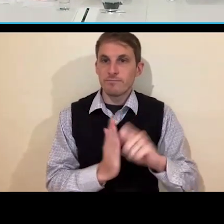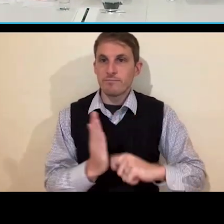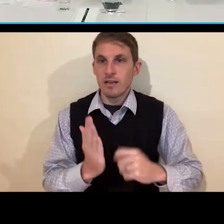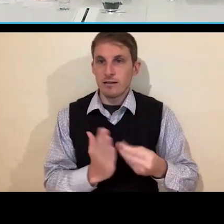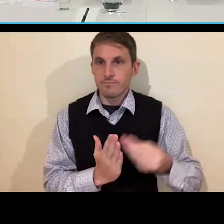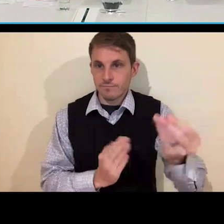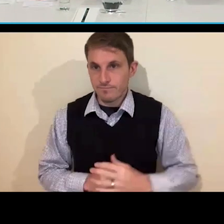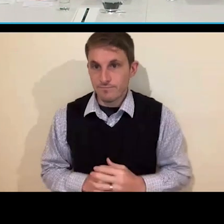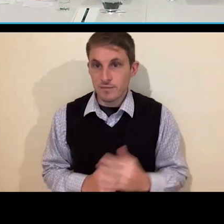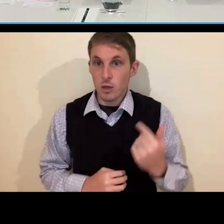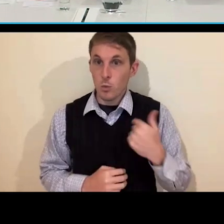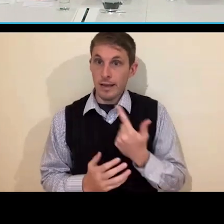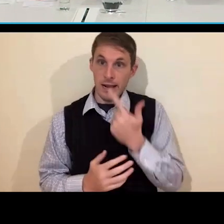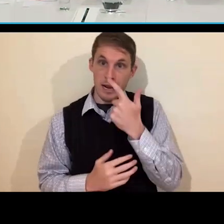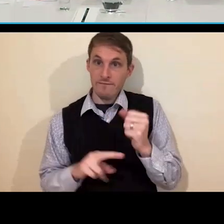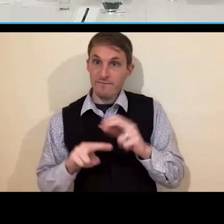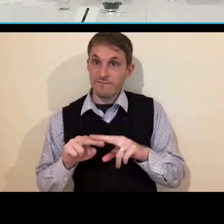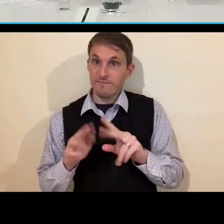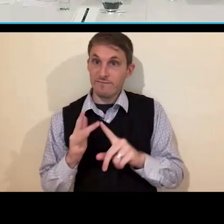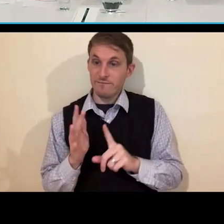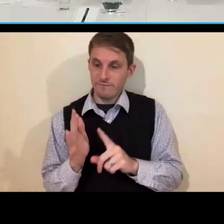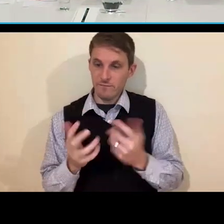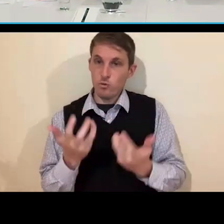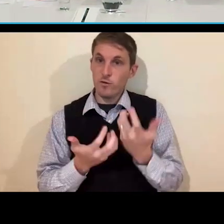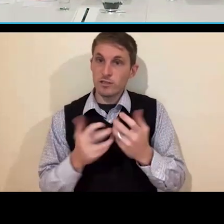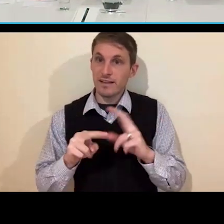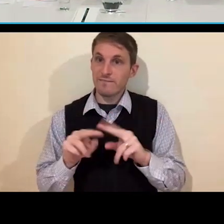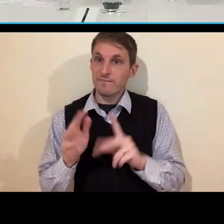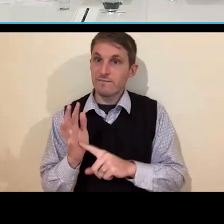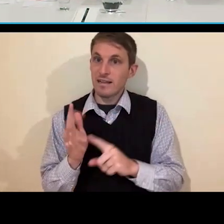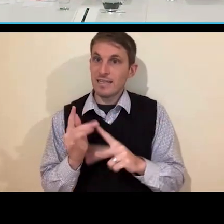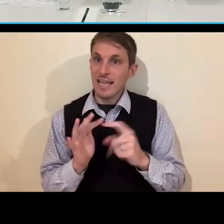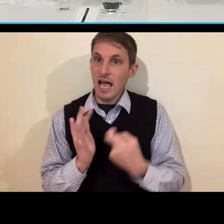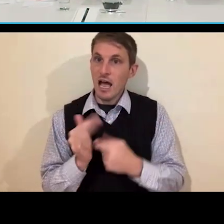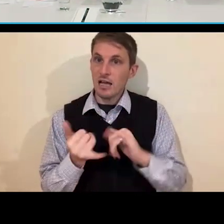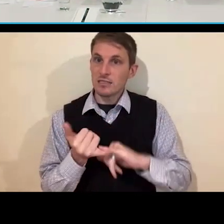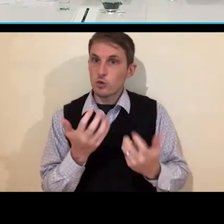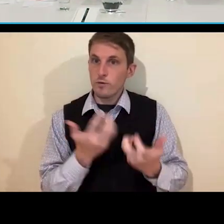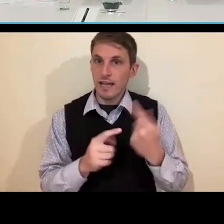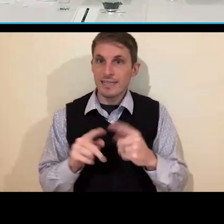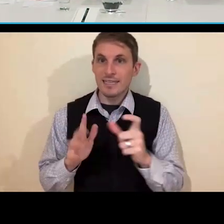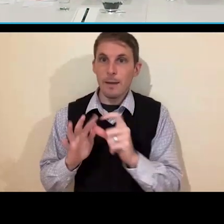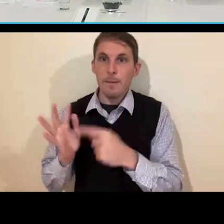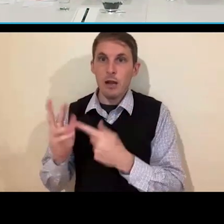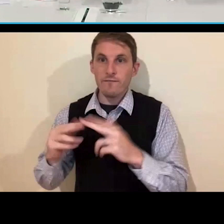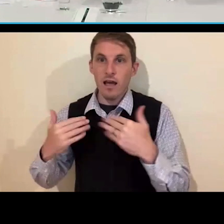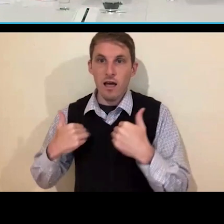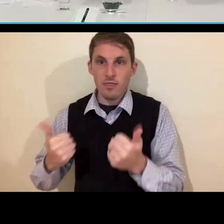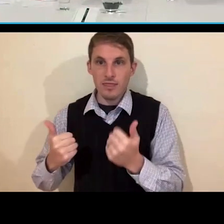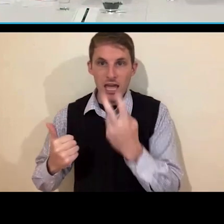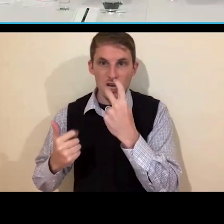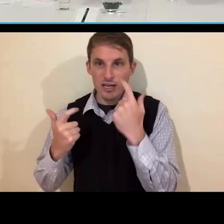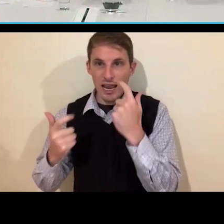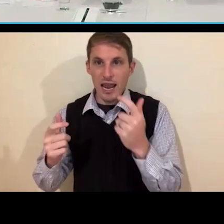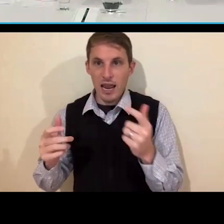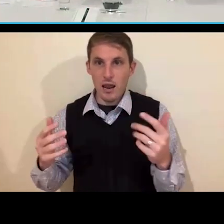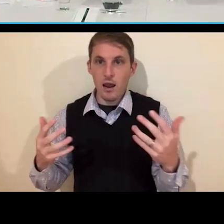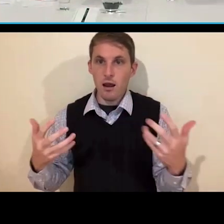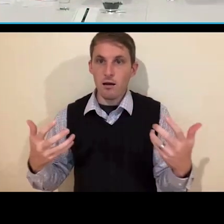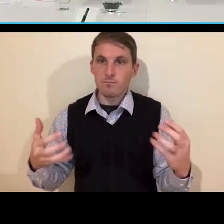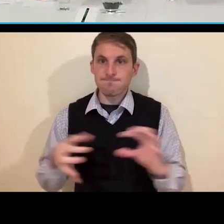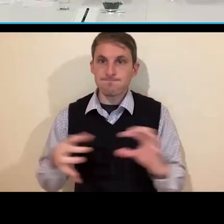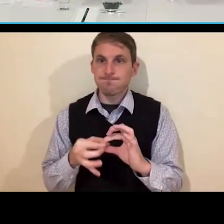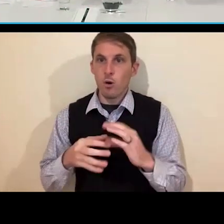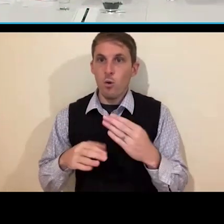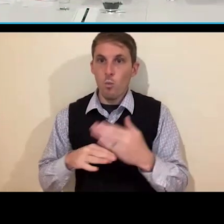Flinders University, in parallel to the Department of Health and Aged Care's work, been progressing the development